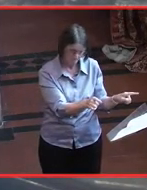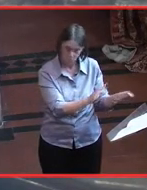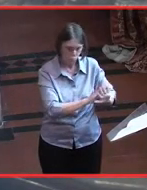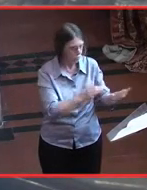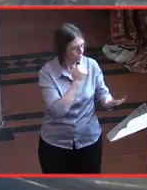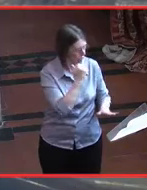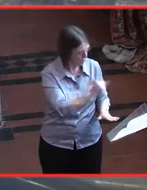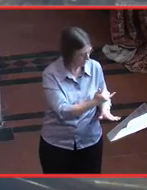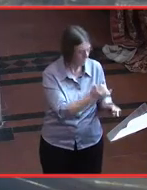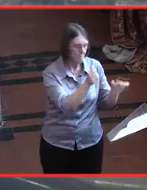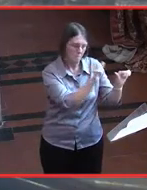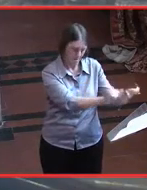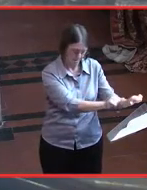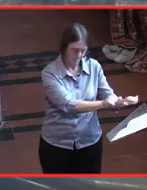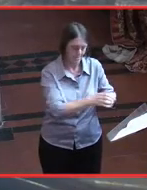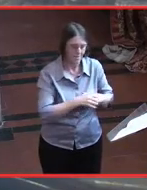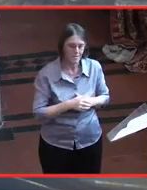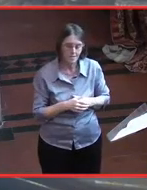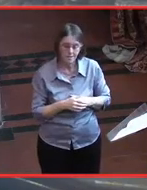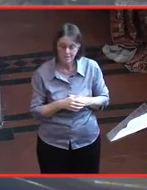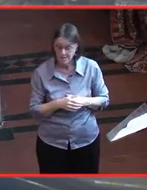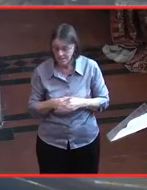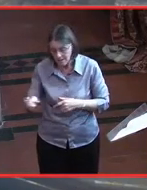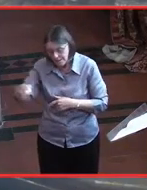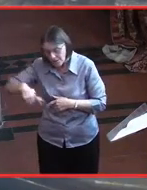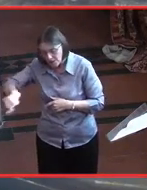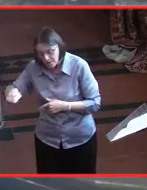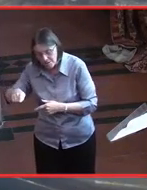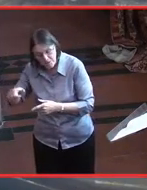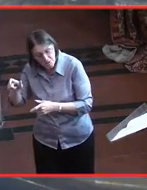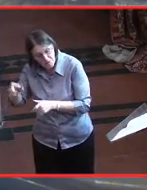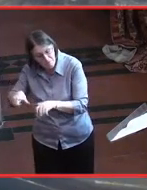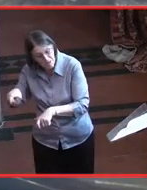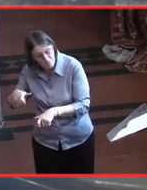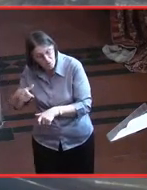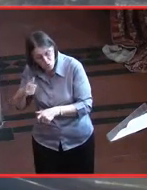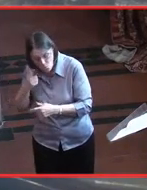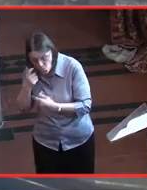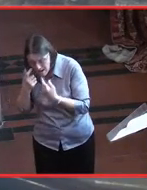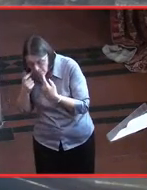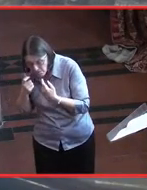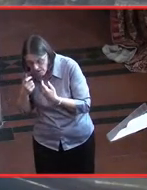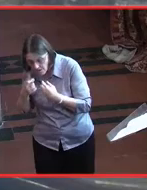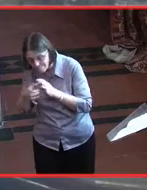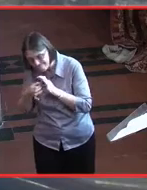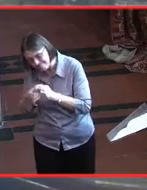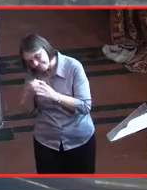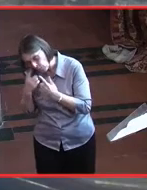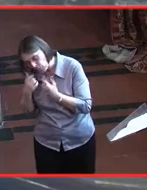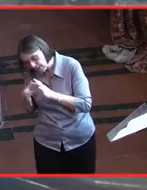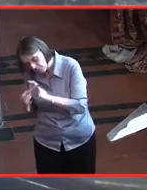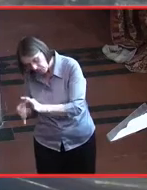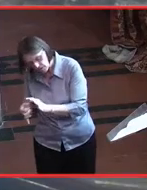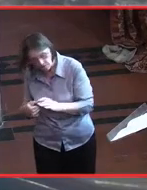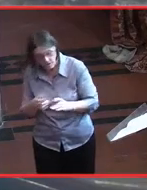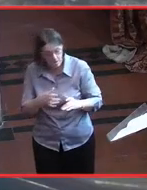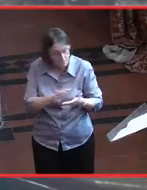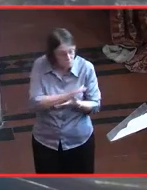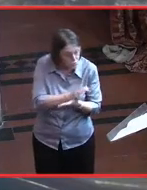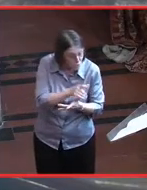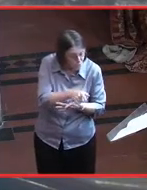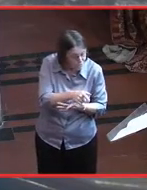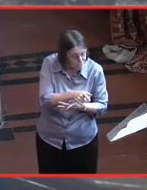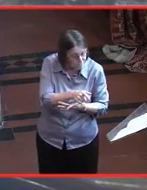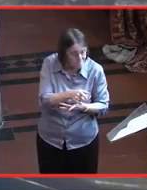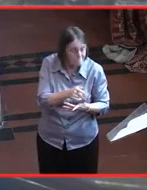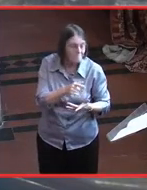Rejoice with those who rejoice. Weep with those who weep. Live in harmony with one another.